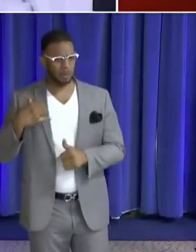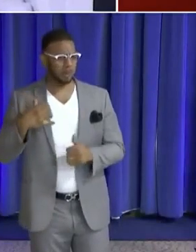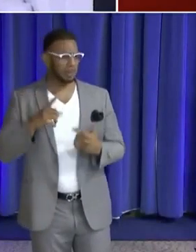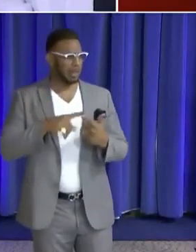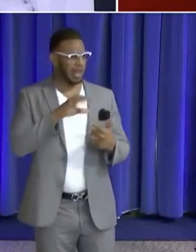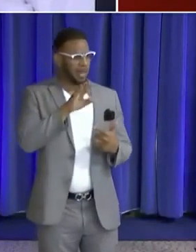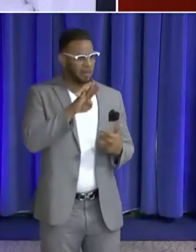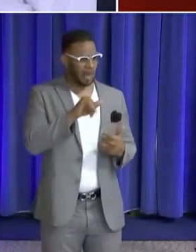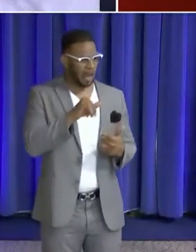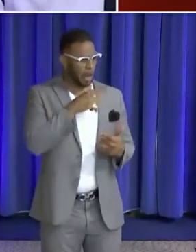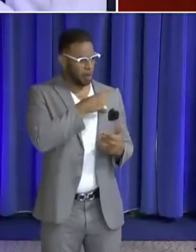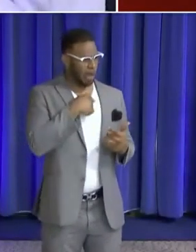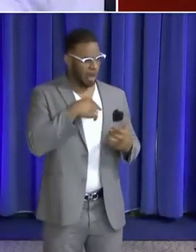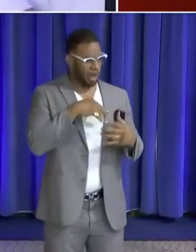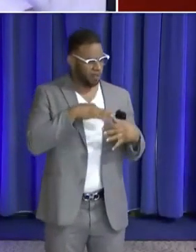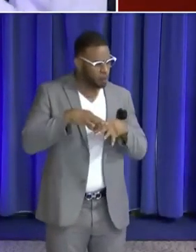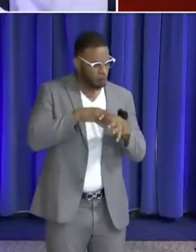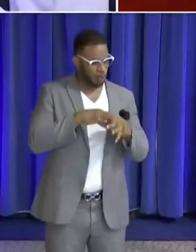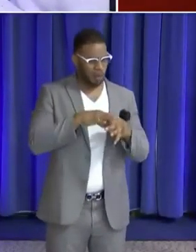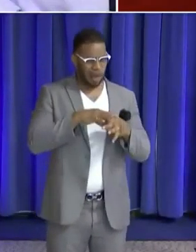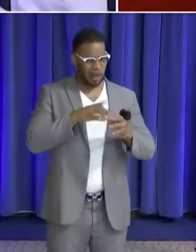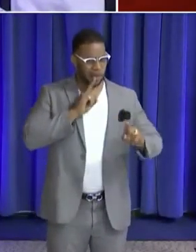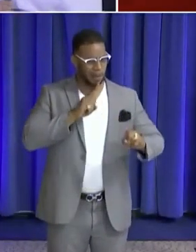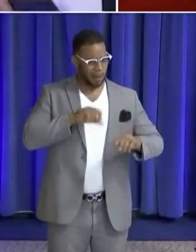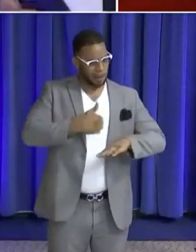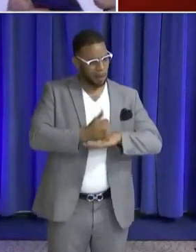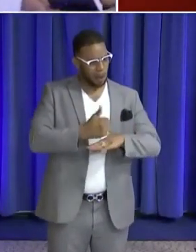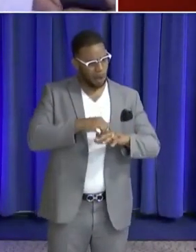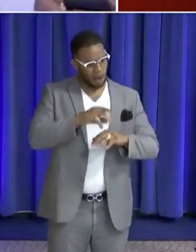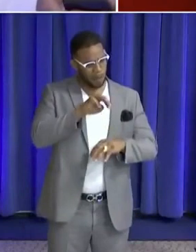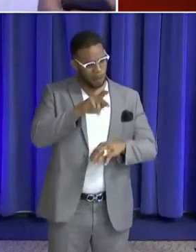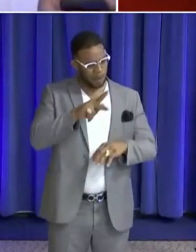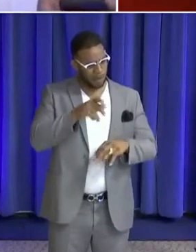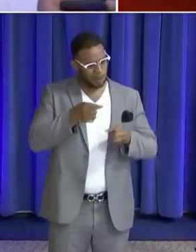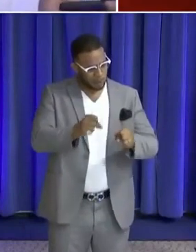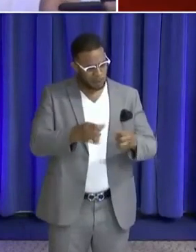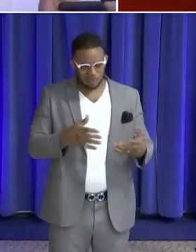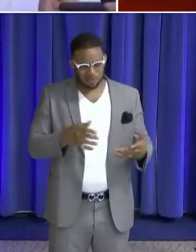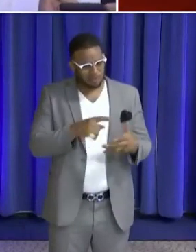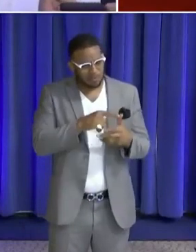You all have a unified command post up on Martin Luther King Boulevard.